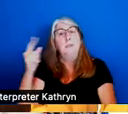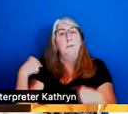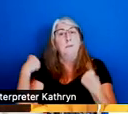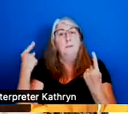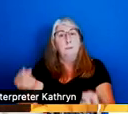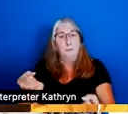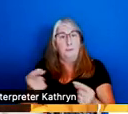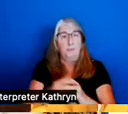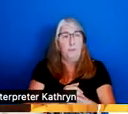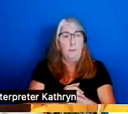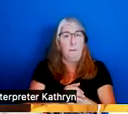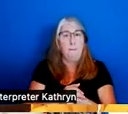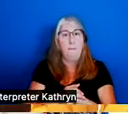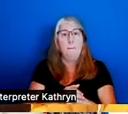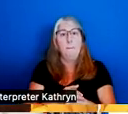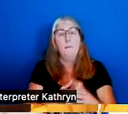himself as changed.